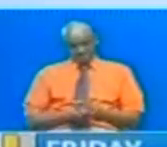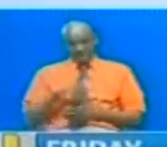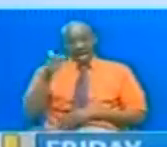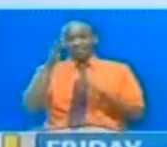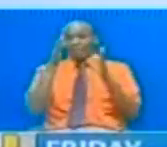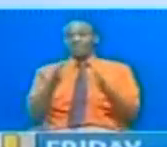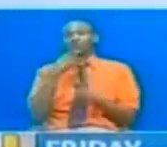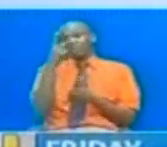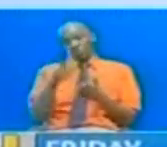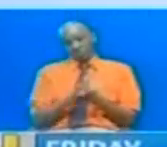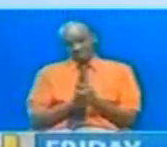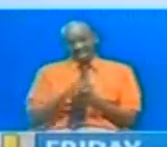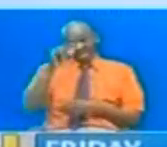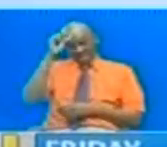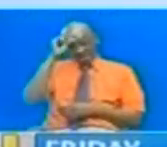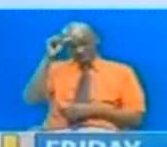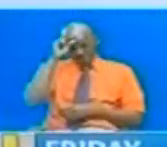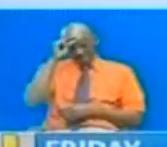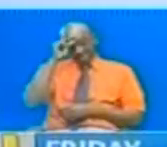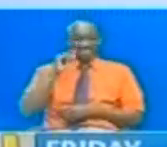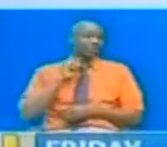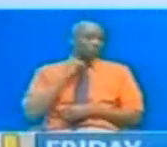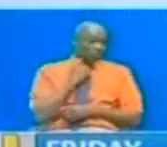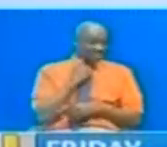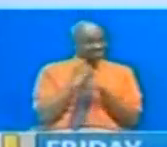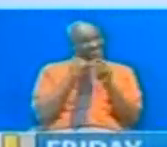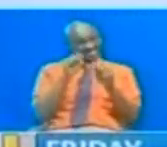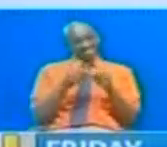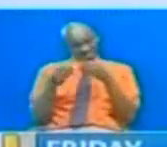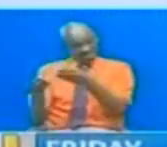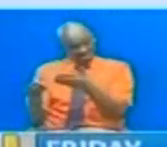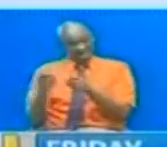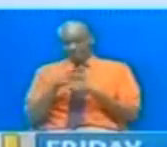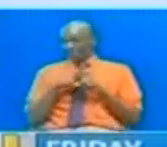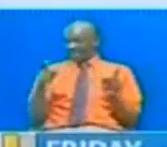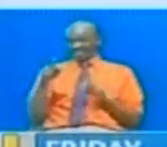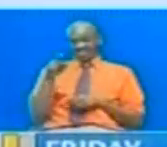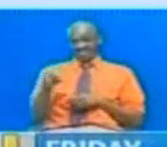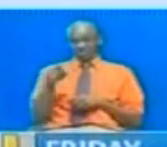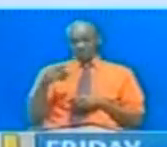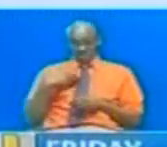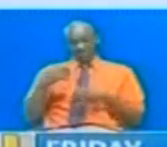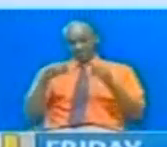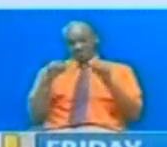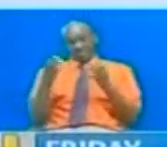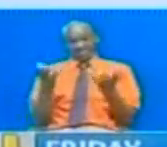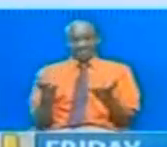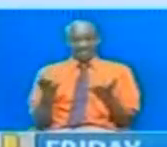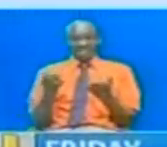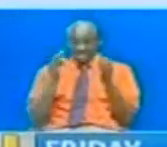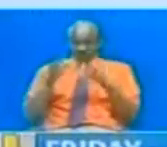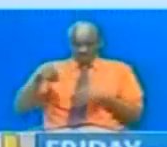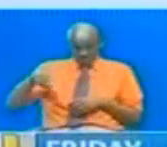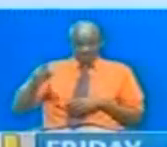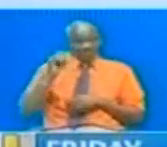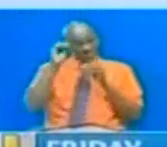David Sakwa, says the government offer looks sweet, but it can, I doubt the, that it can be implemented. Give teachers their